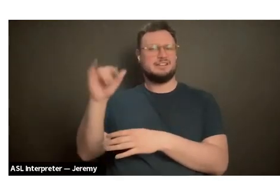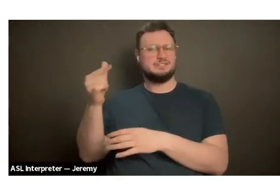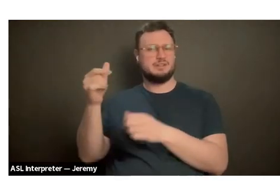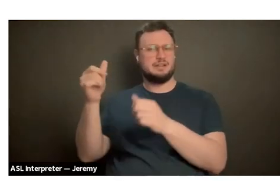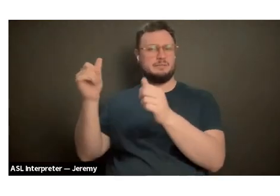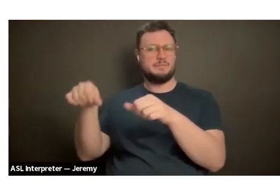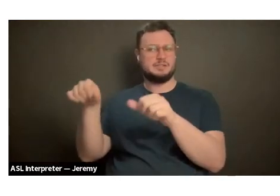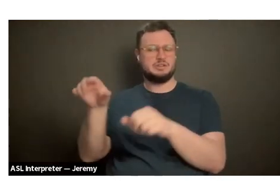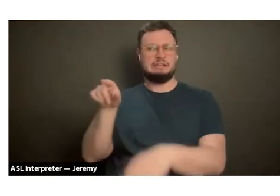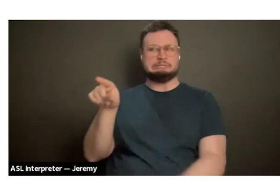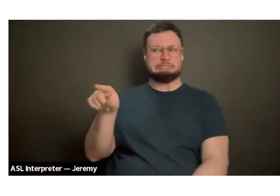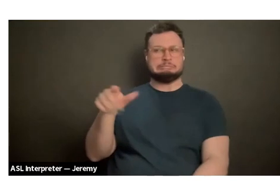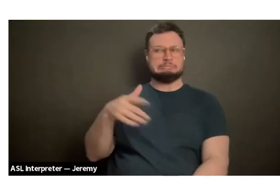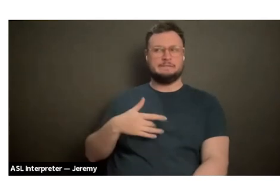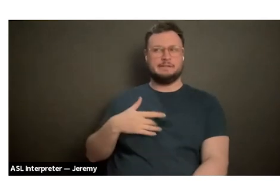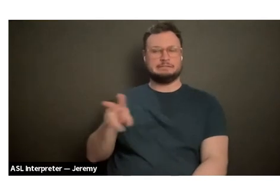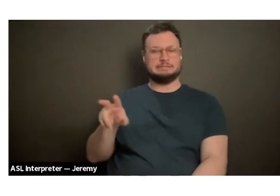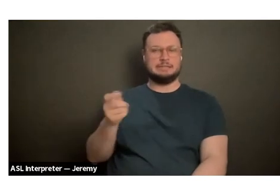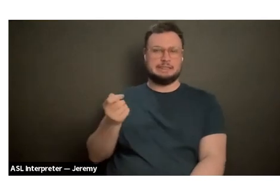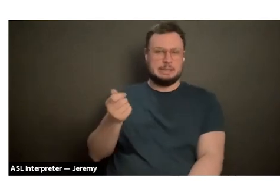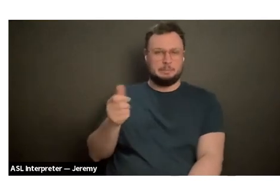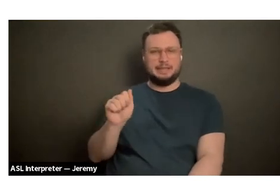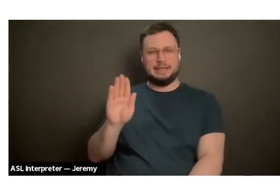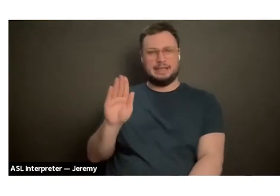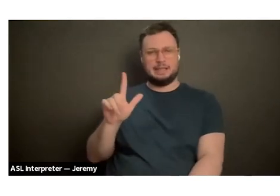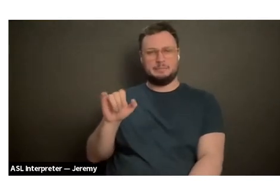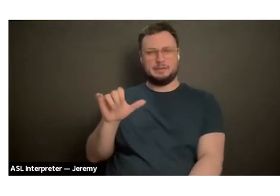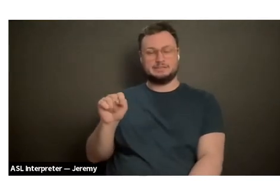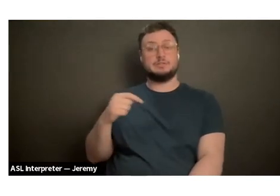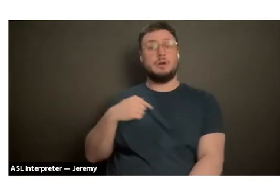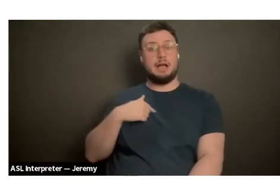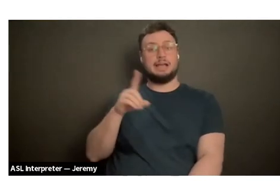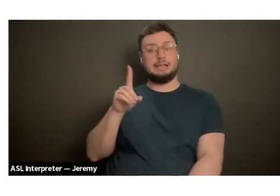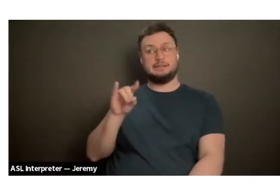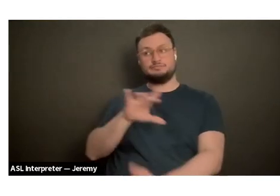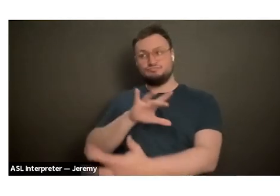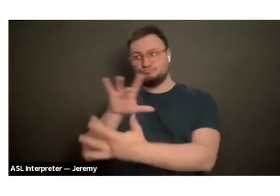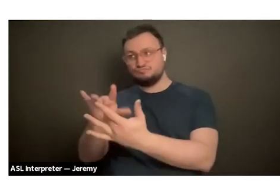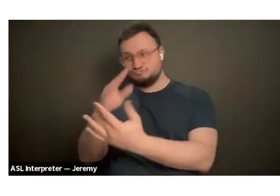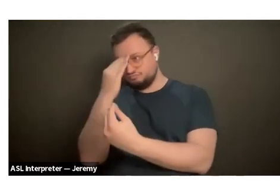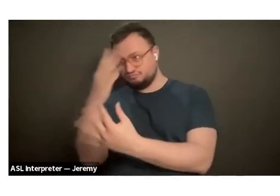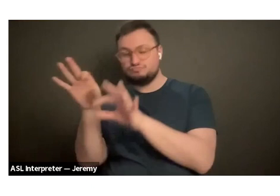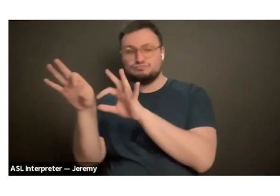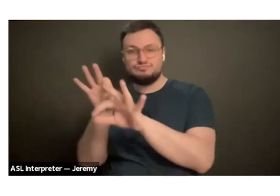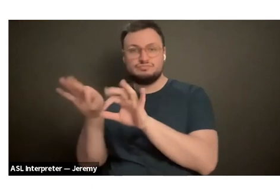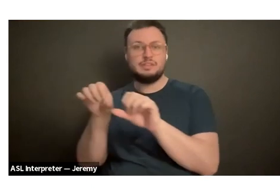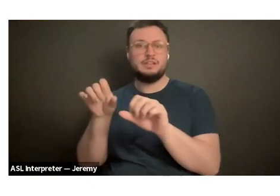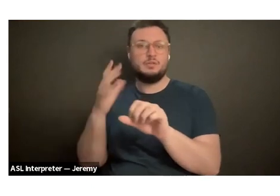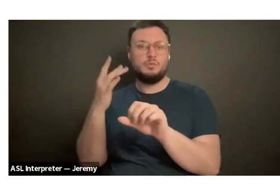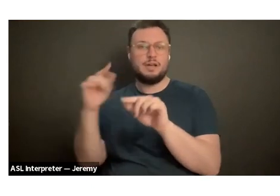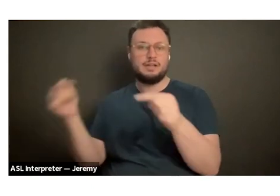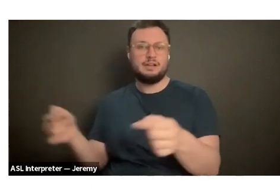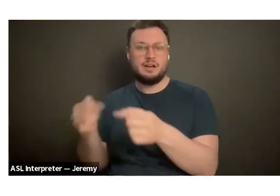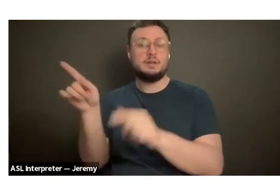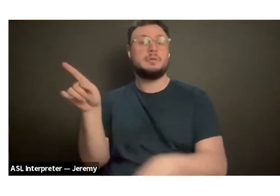ableist, and I sometimes say, hey, can you this is quite harmful and hurtful, and this is why. Not only did Surf